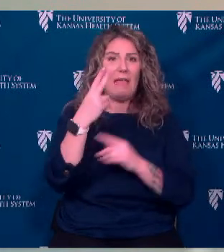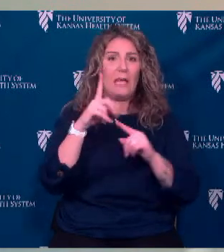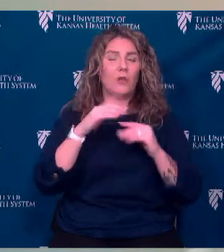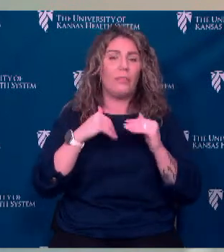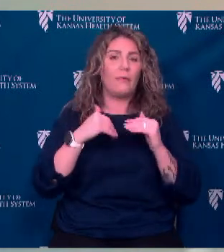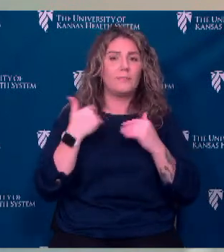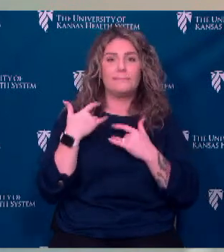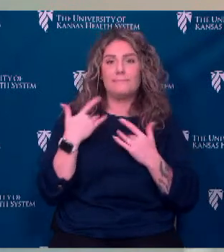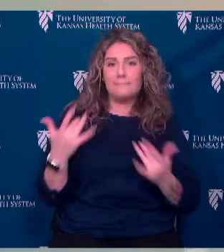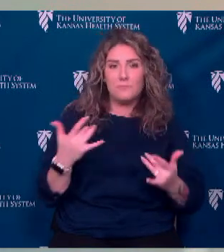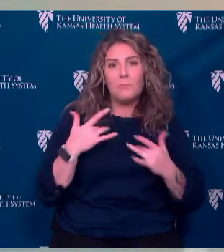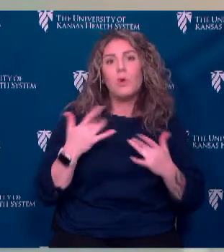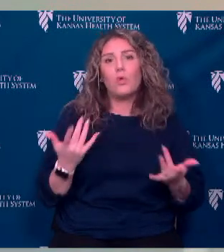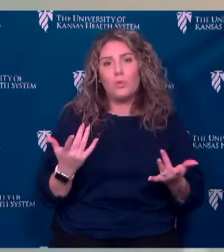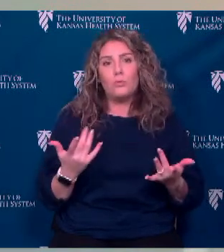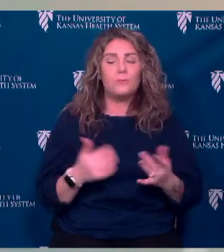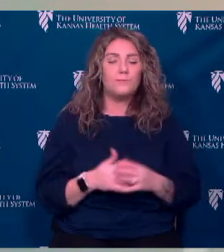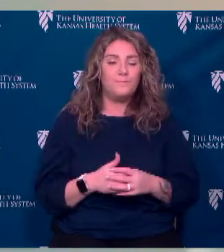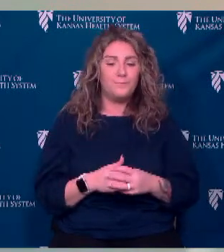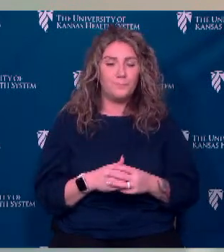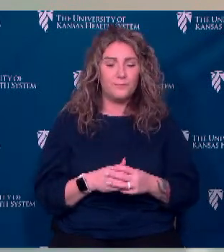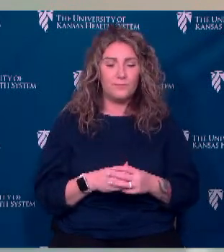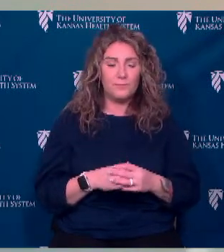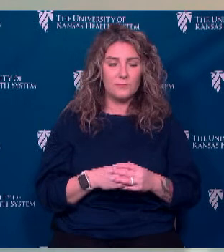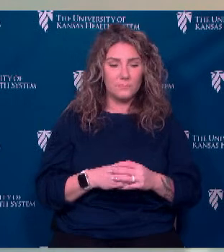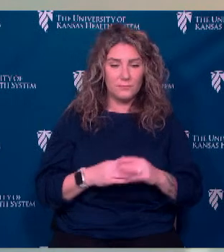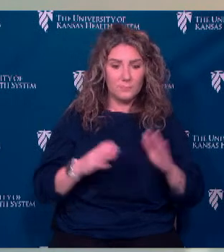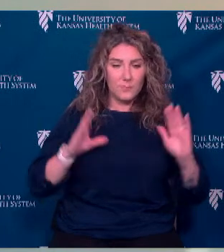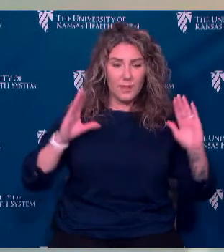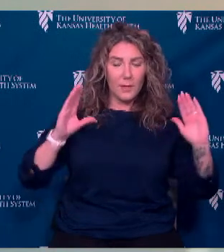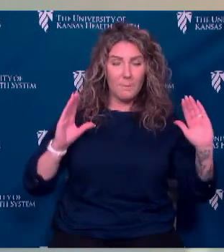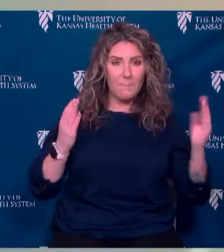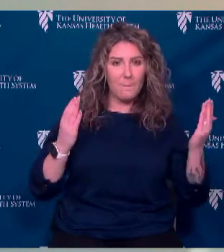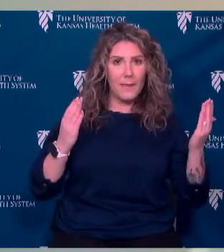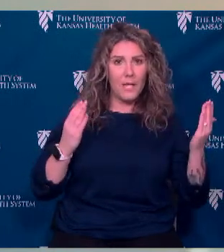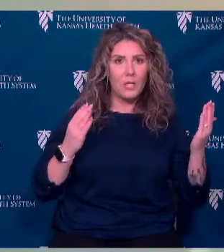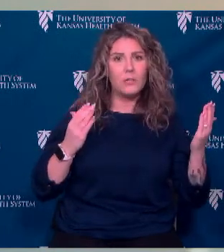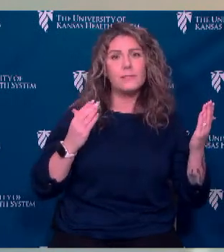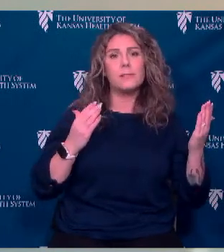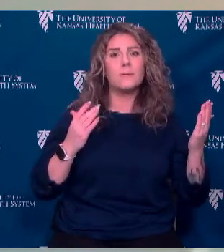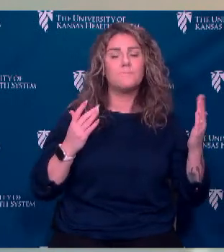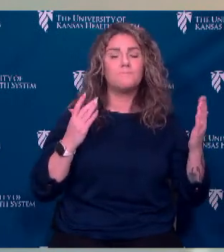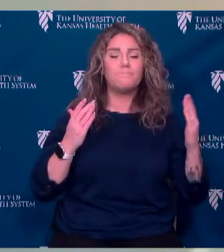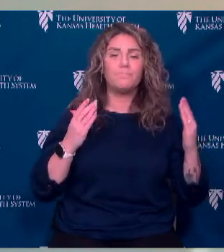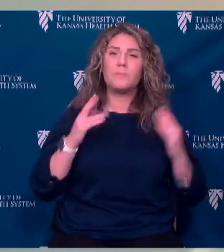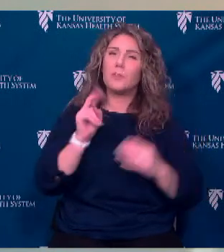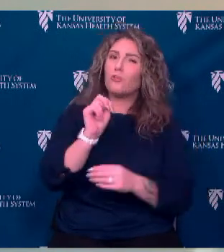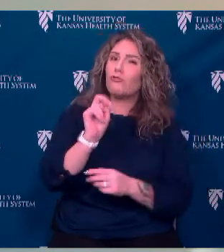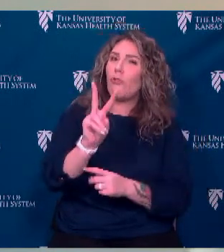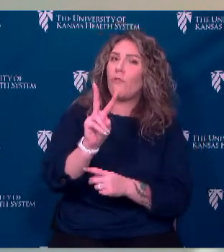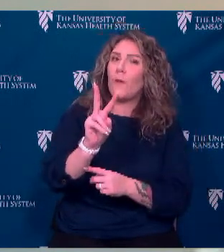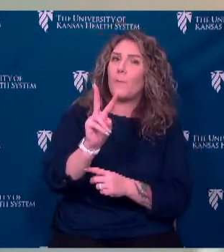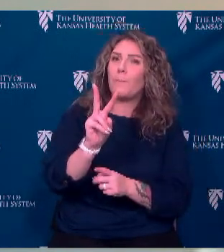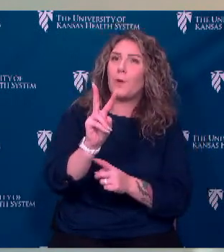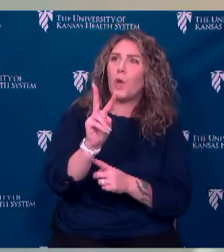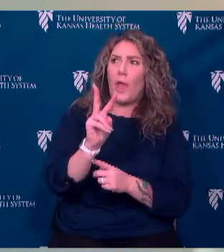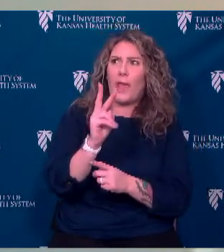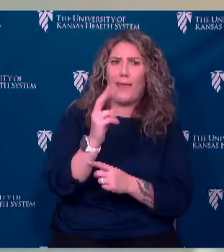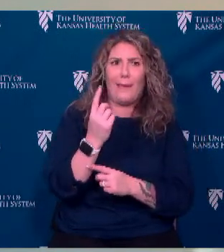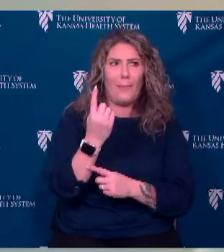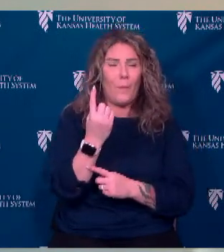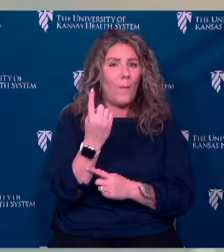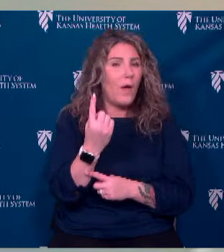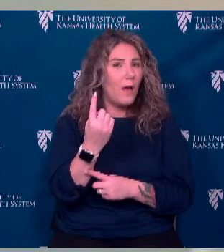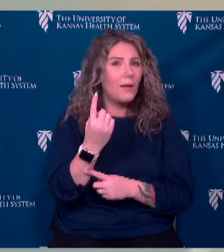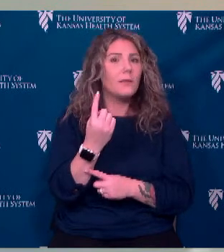typical. As a comparison, I think in November we had 1